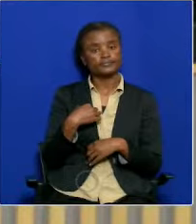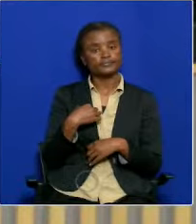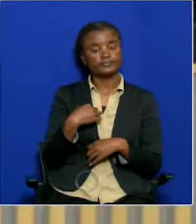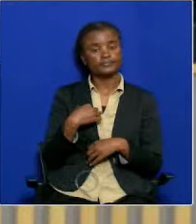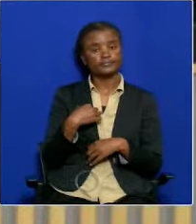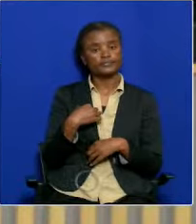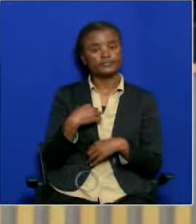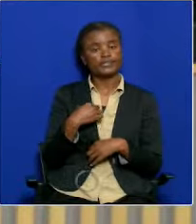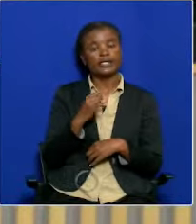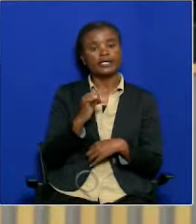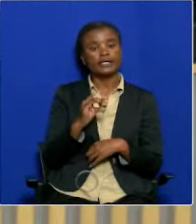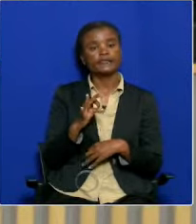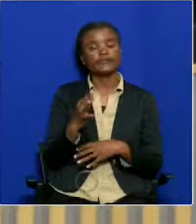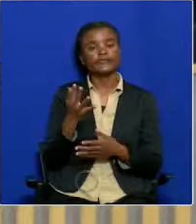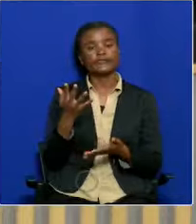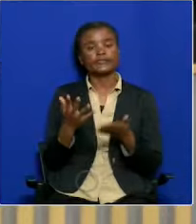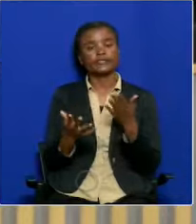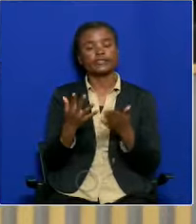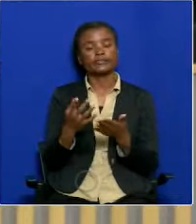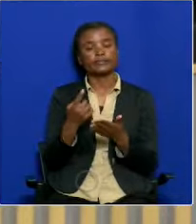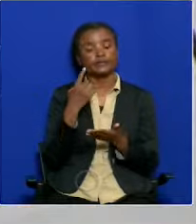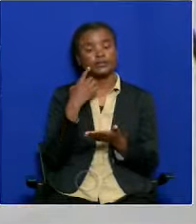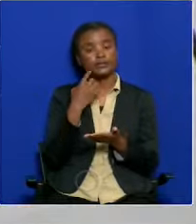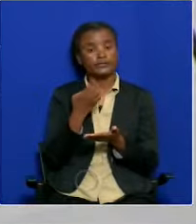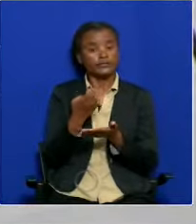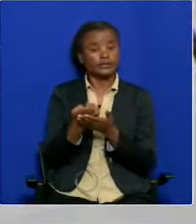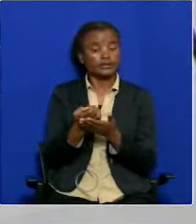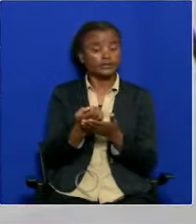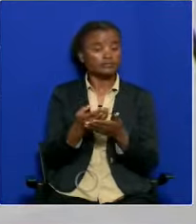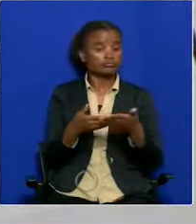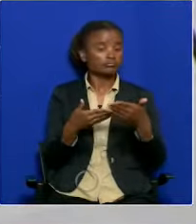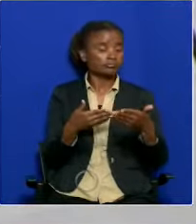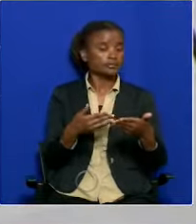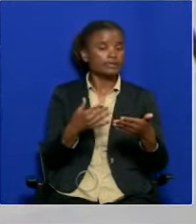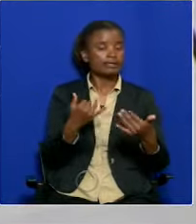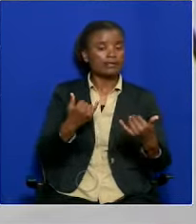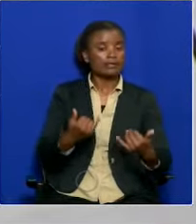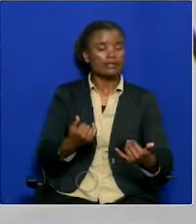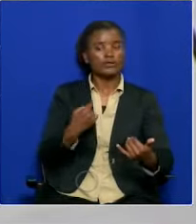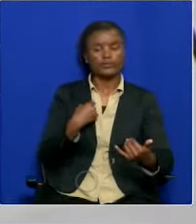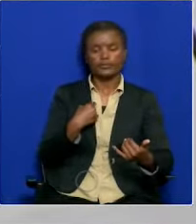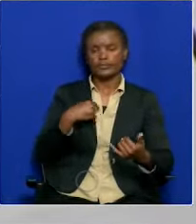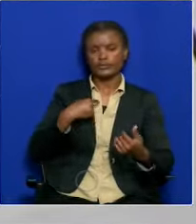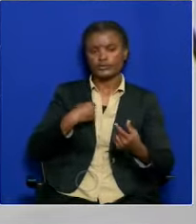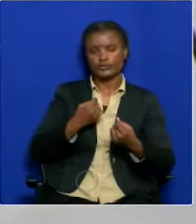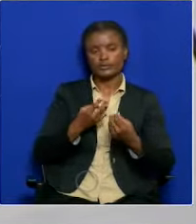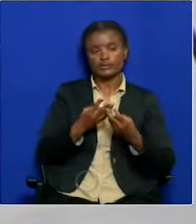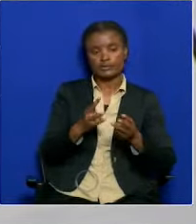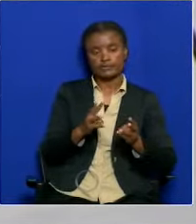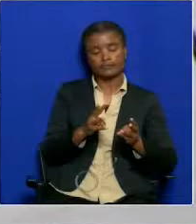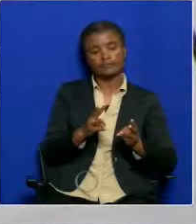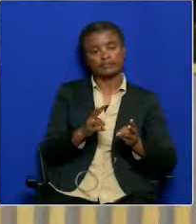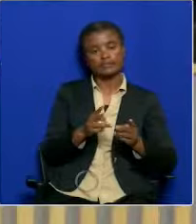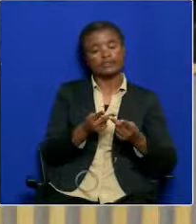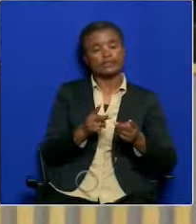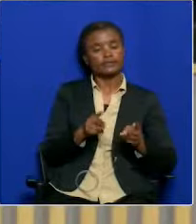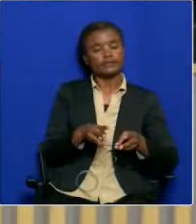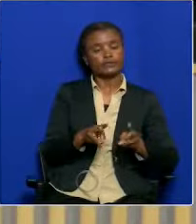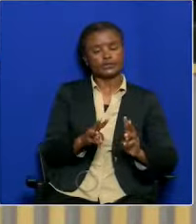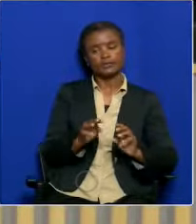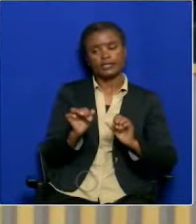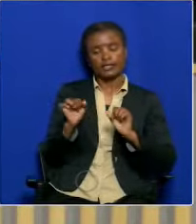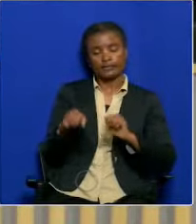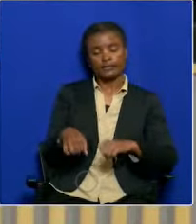this evidence is here in front of me, even myself, I could not have done it like that. Yes, I agree in that fashion. Yeah, maybe